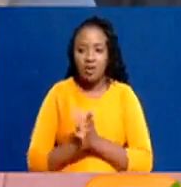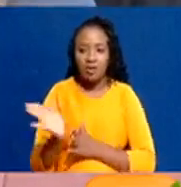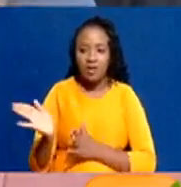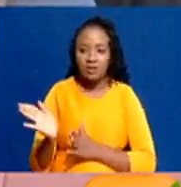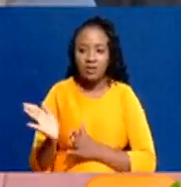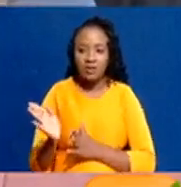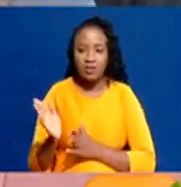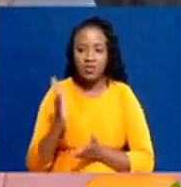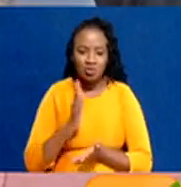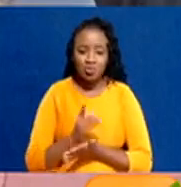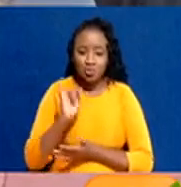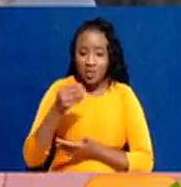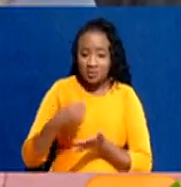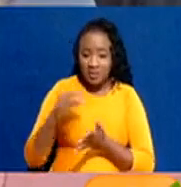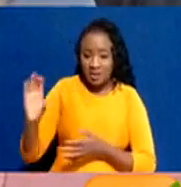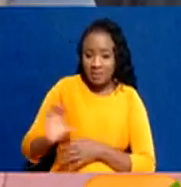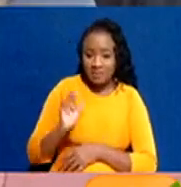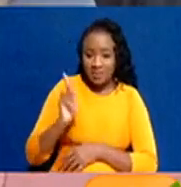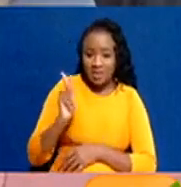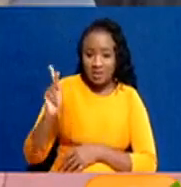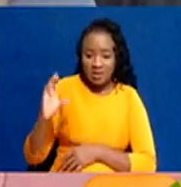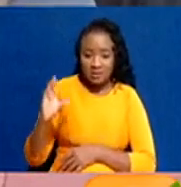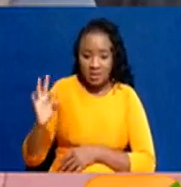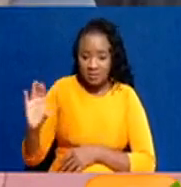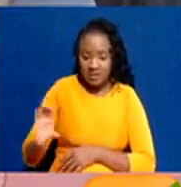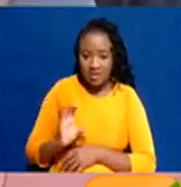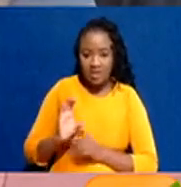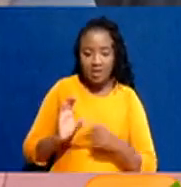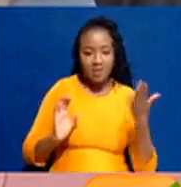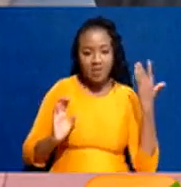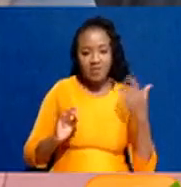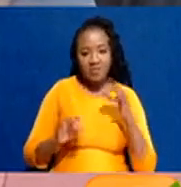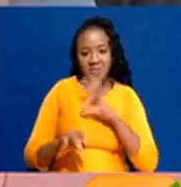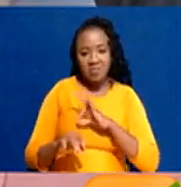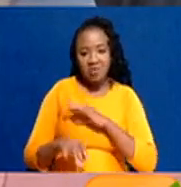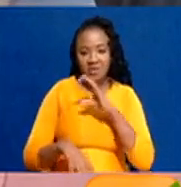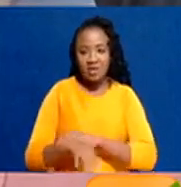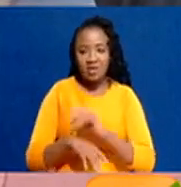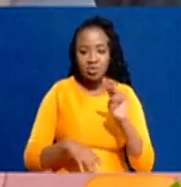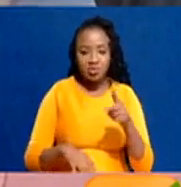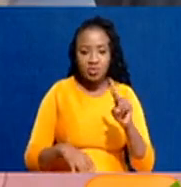Imeninua sana. Kitambo nilikuwa naota pesa 2,000 kwa siku,